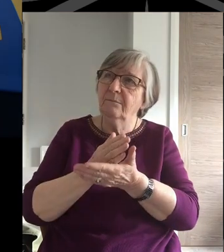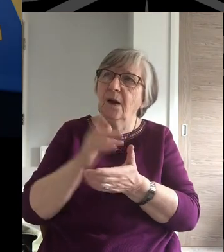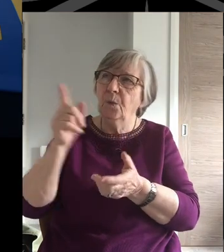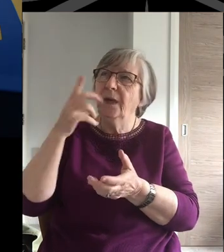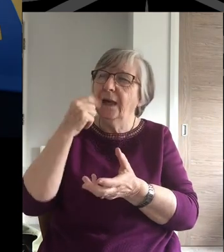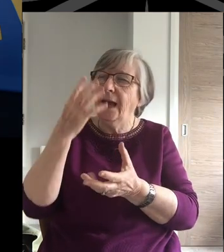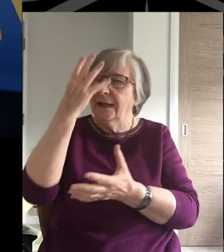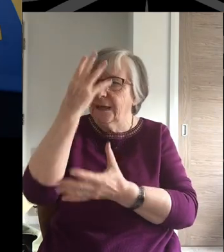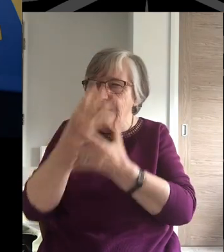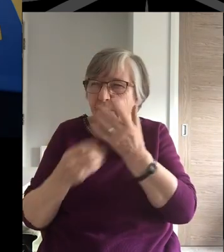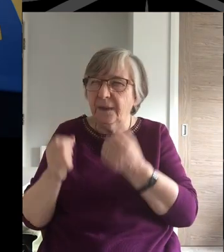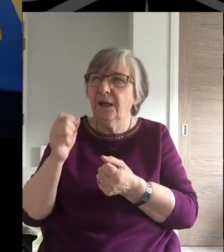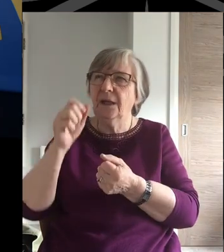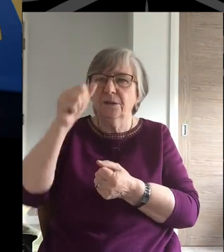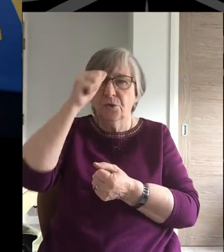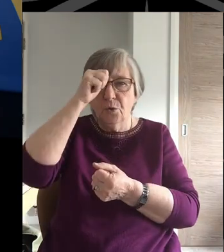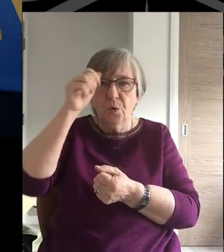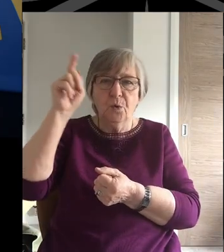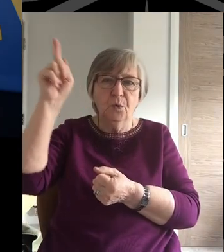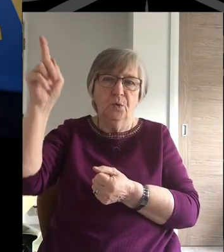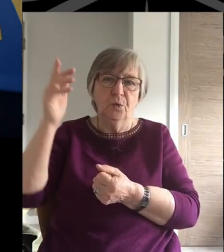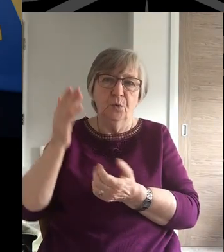and experienced and known.